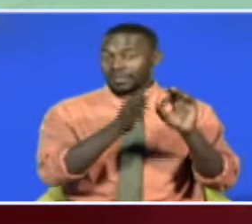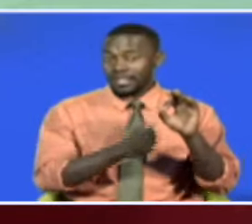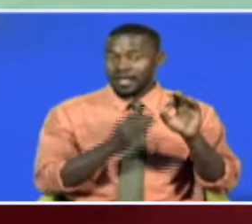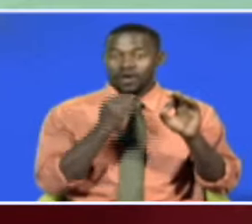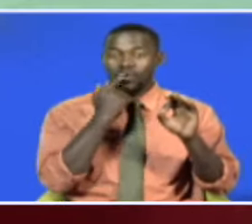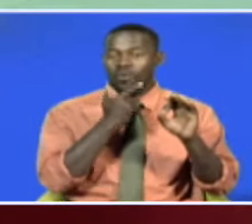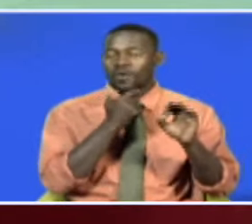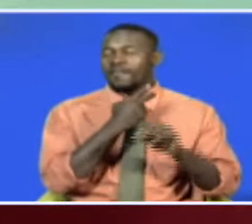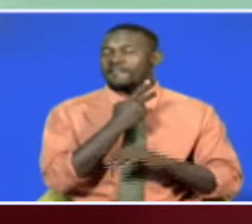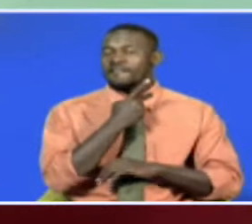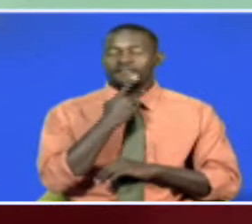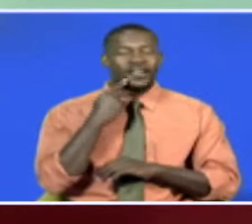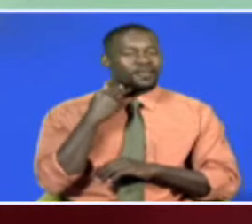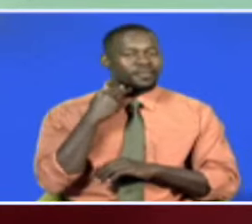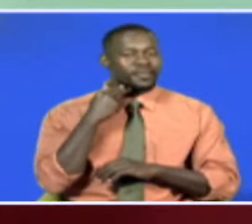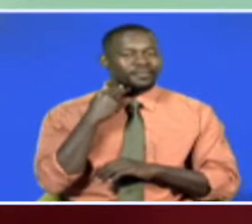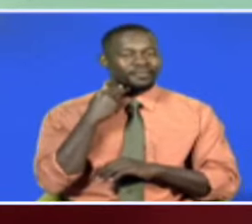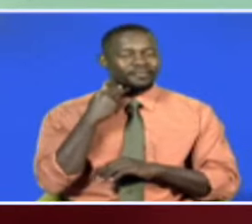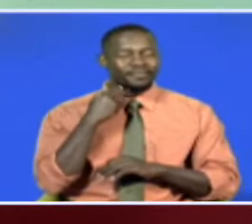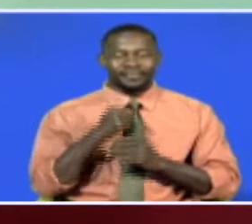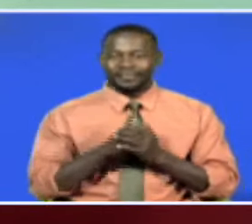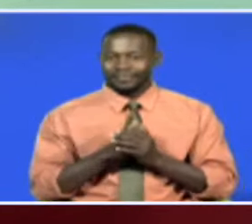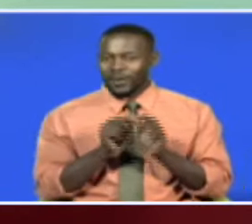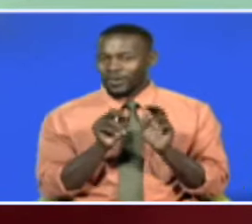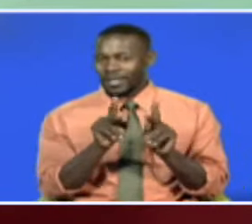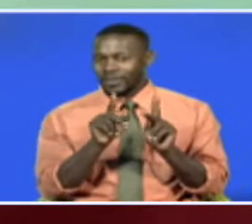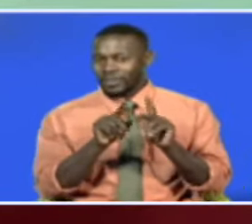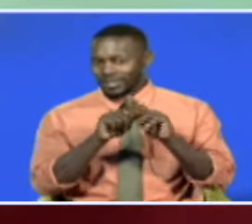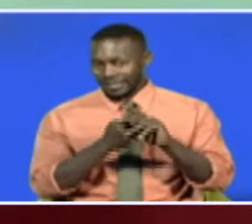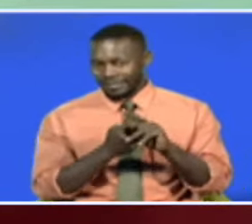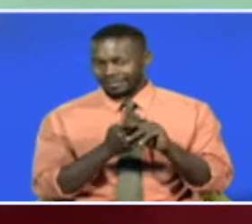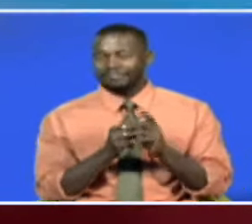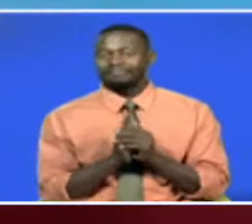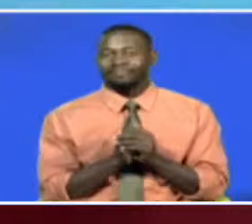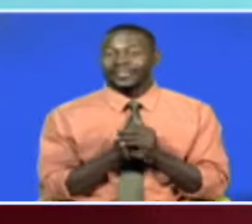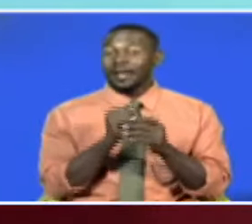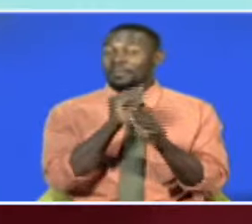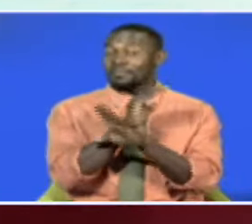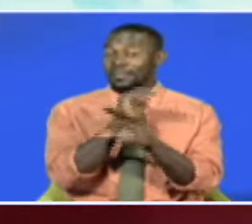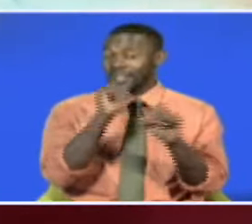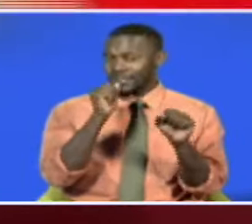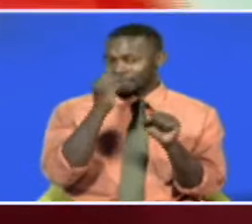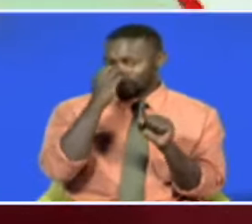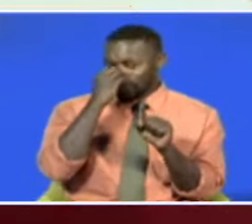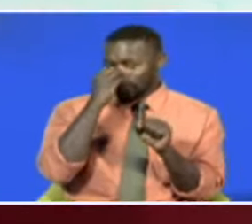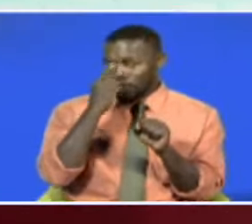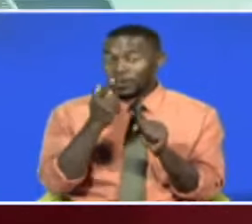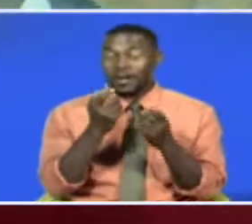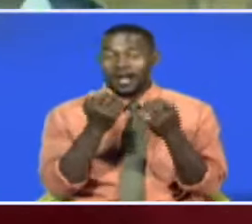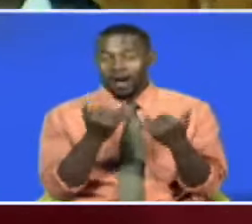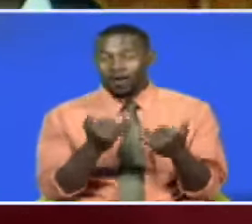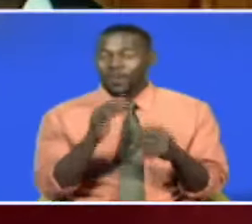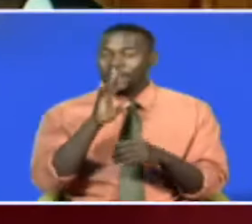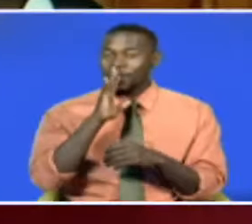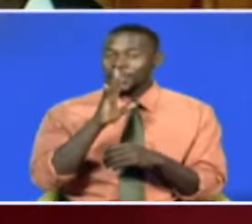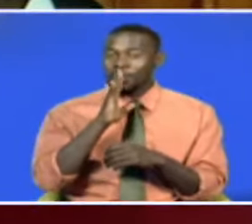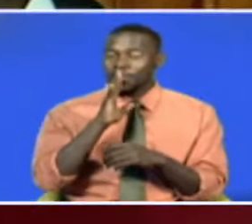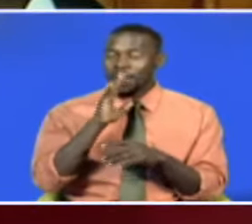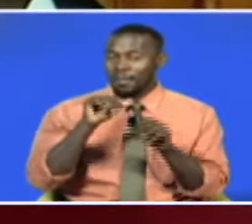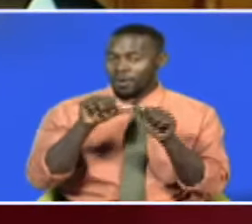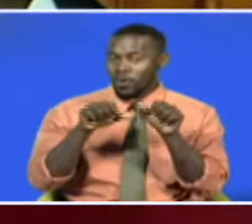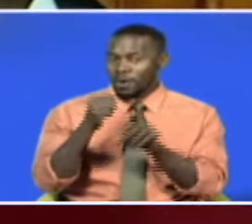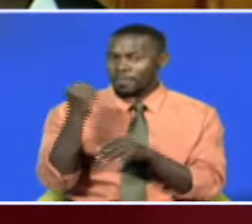minister tonight is Philip Omondi. Let's get you informed. Now, President William Ruto has finally addressed the growing